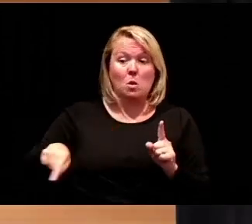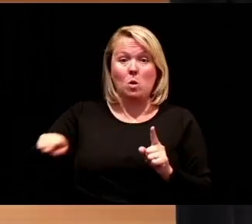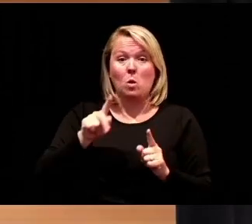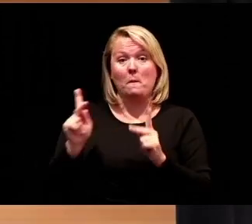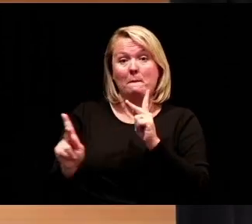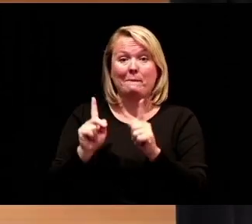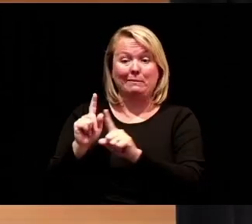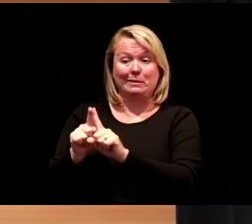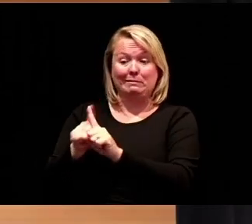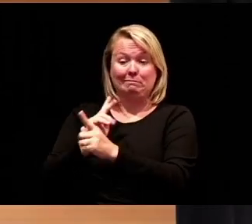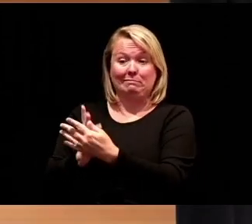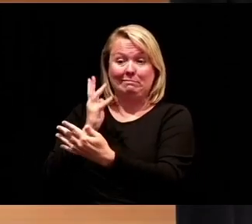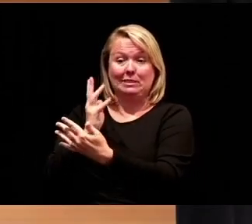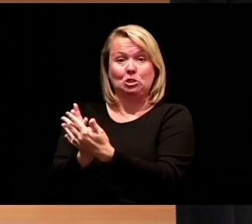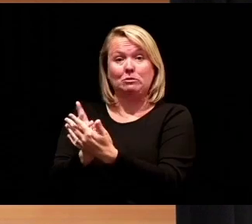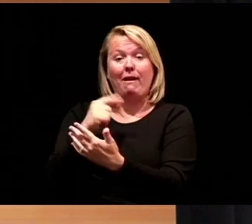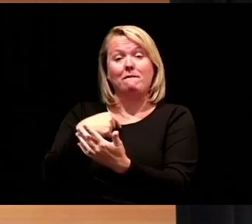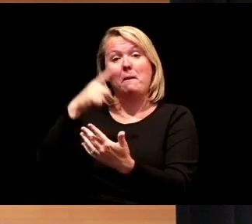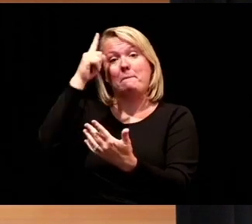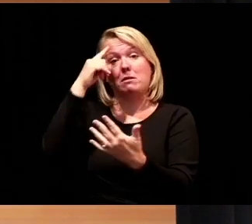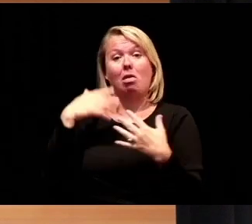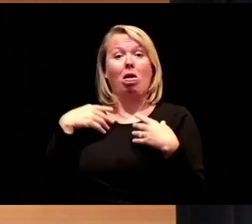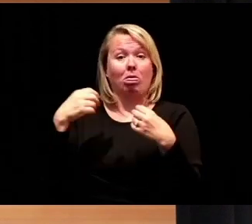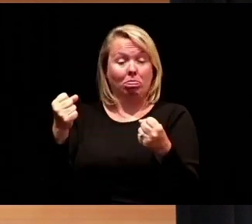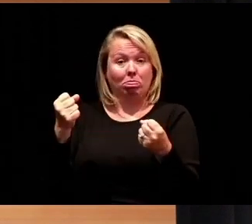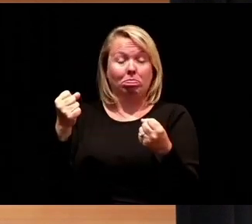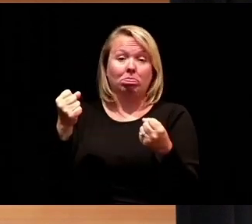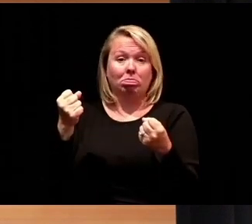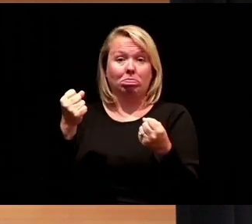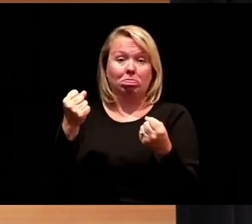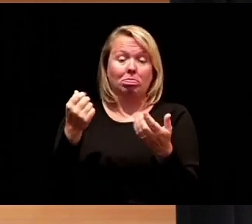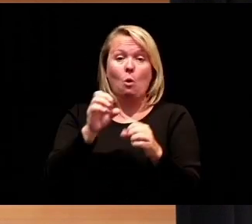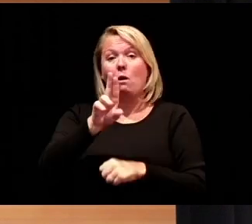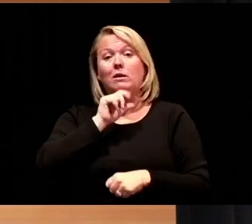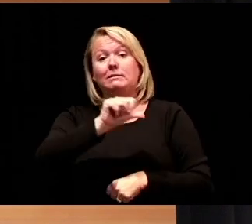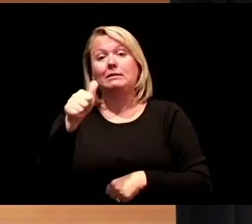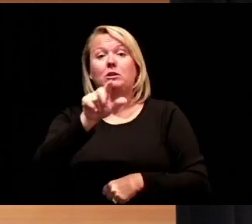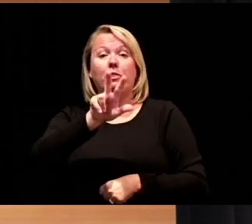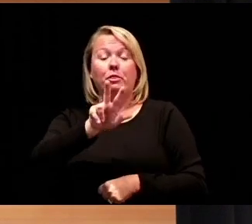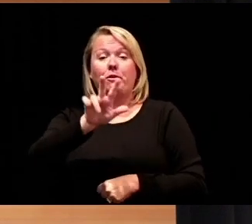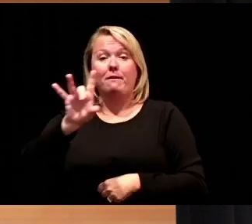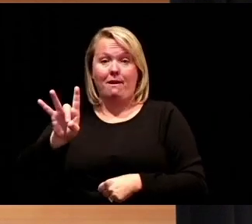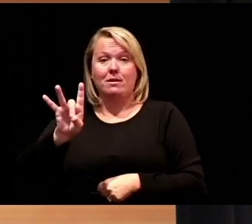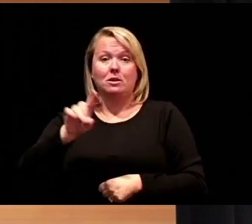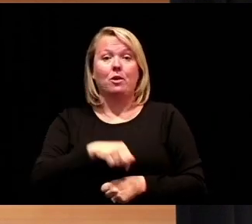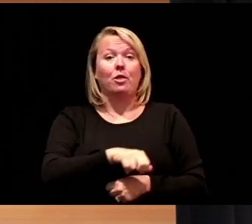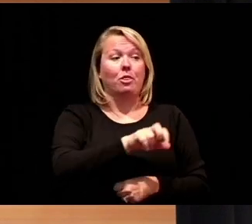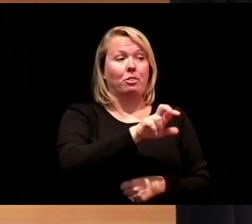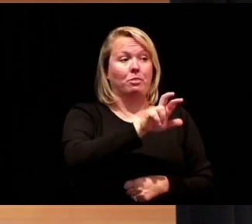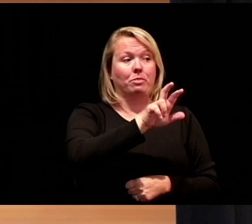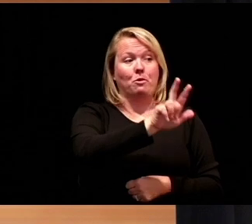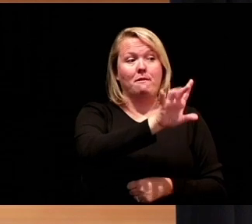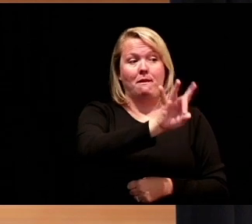legal reasons why Native Americans get over-incarcerated. Part of that is that they are subject to